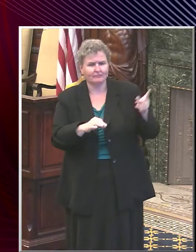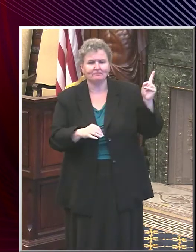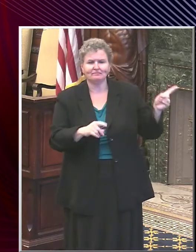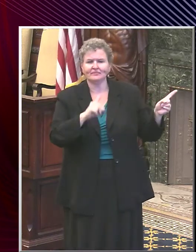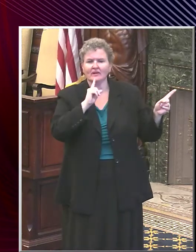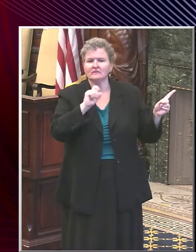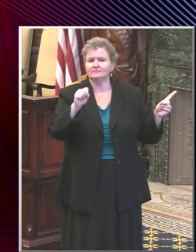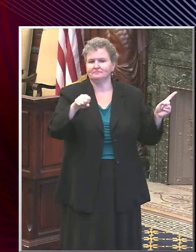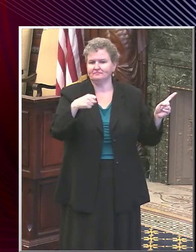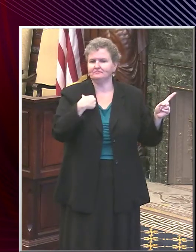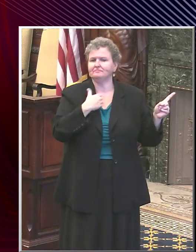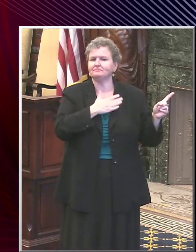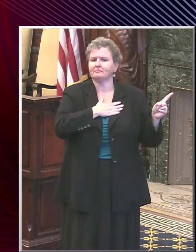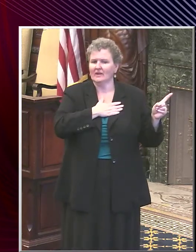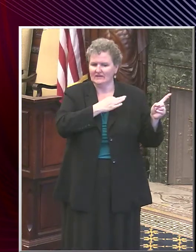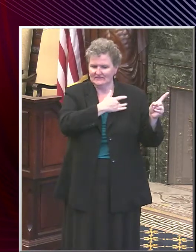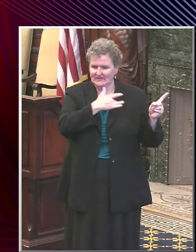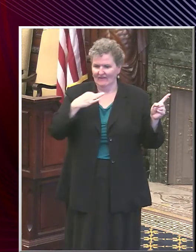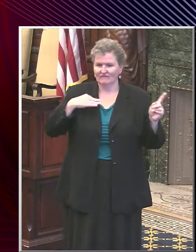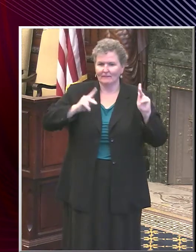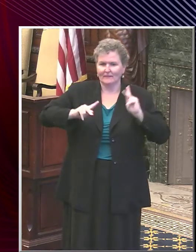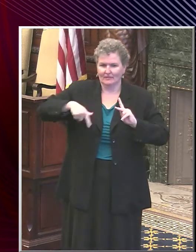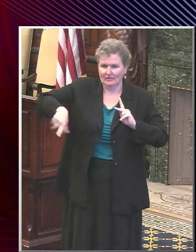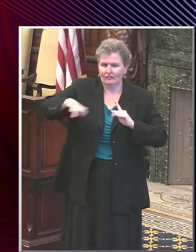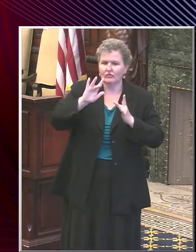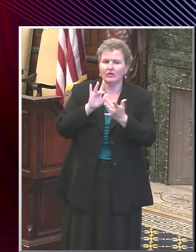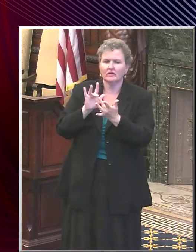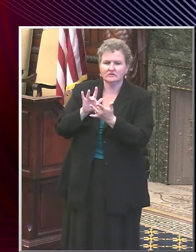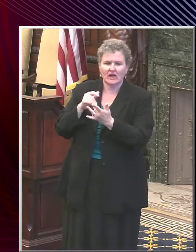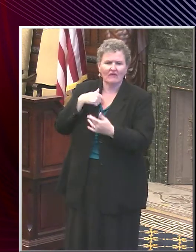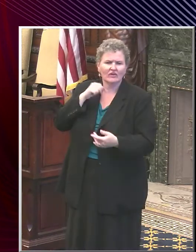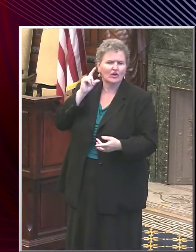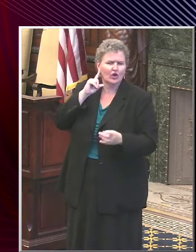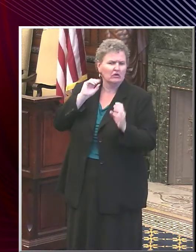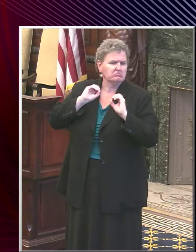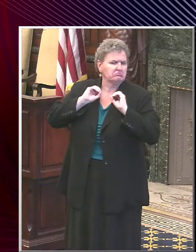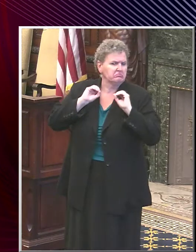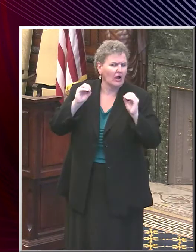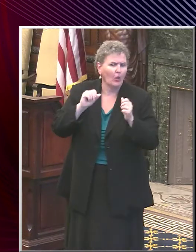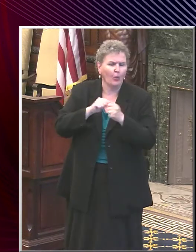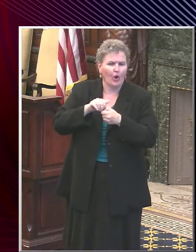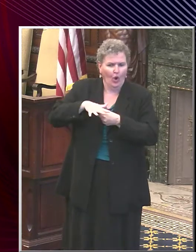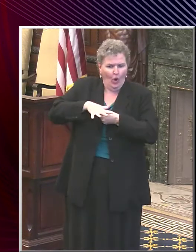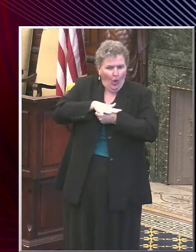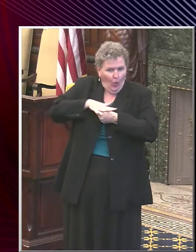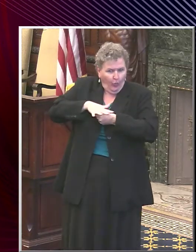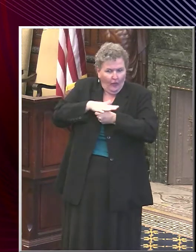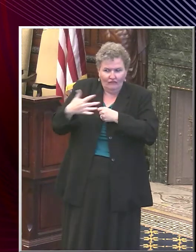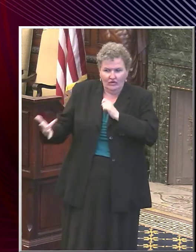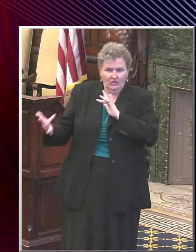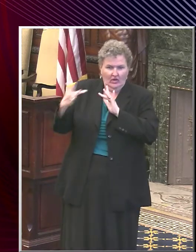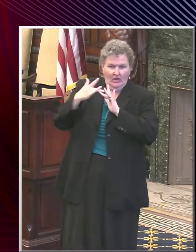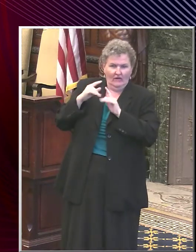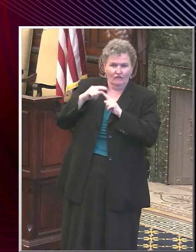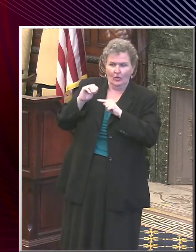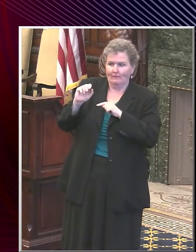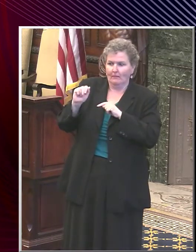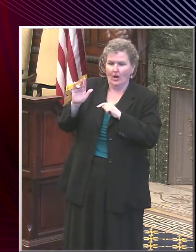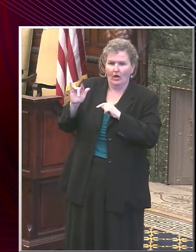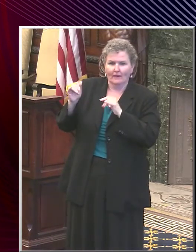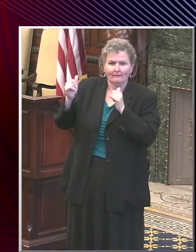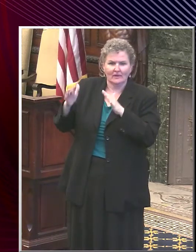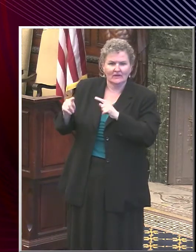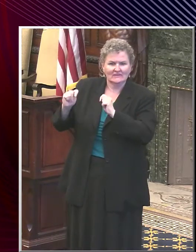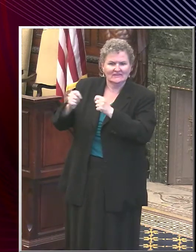not heard of any case in a local person as a result of contact with the Marlins team. I understand that there were additional Marlins that were